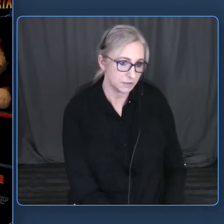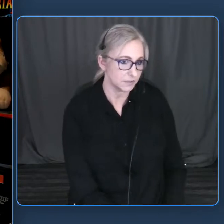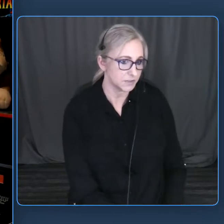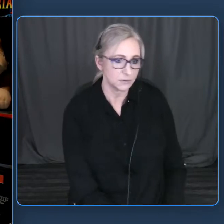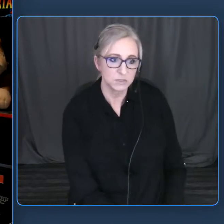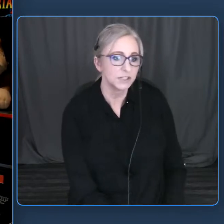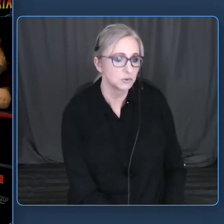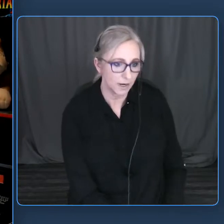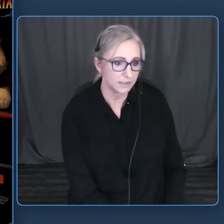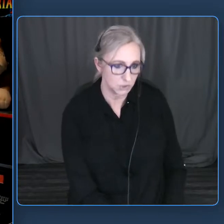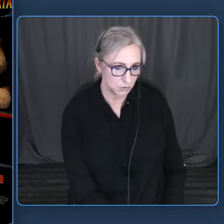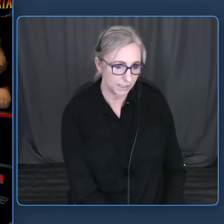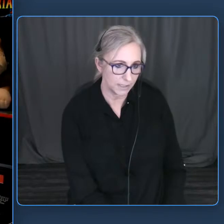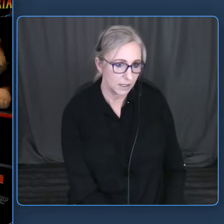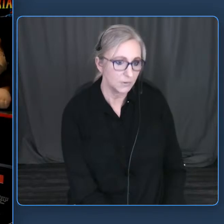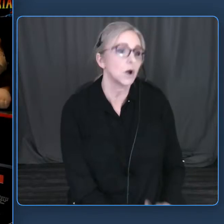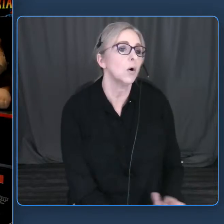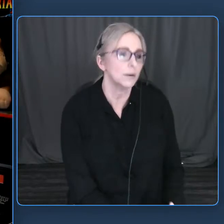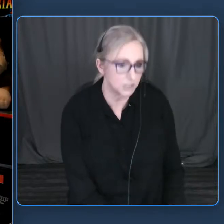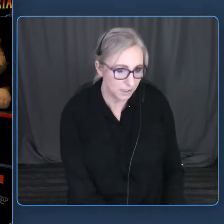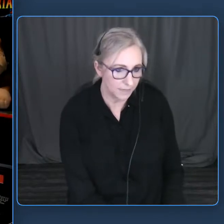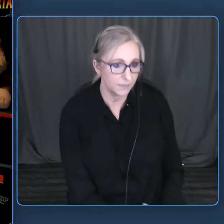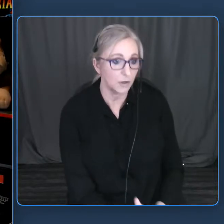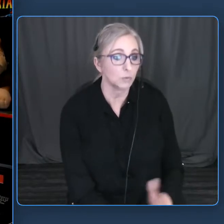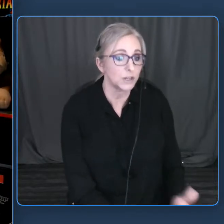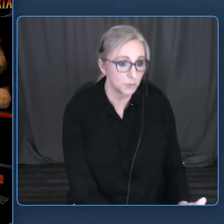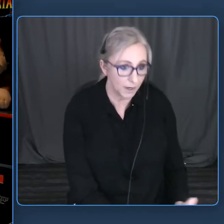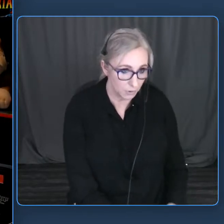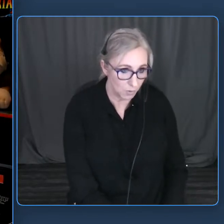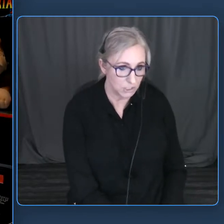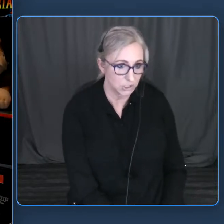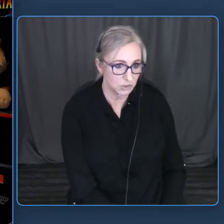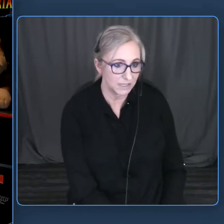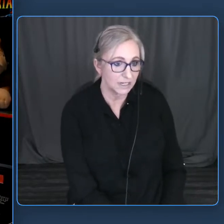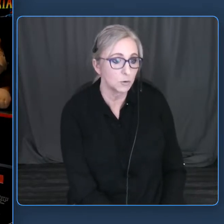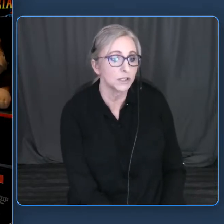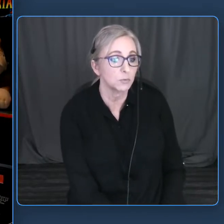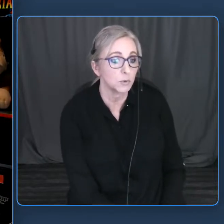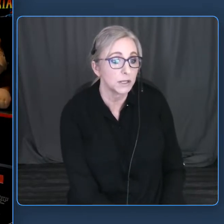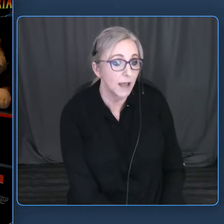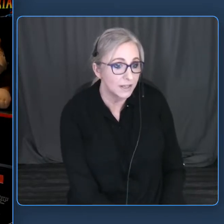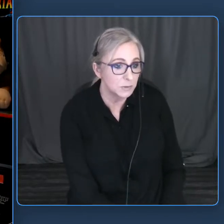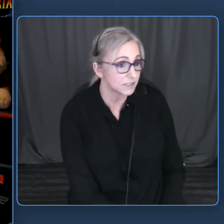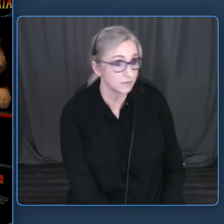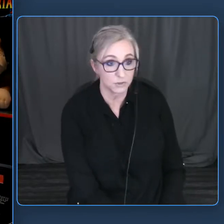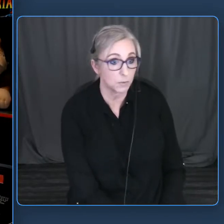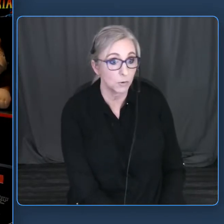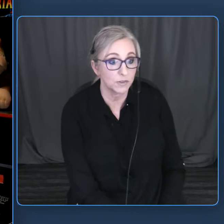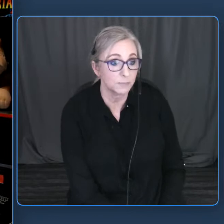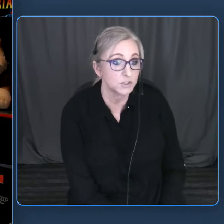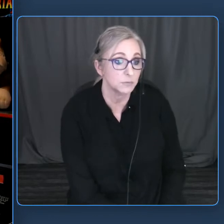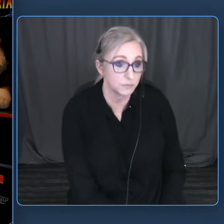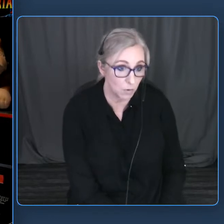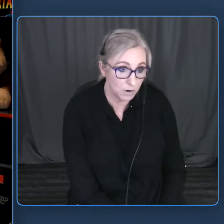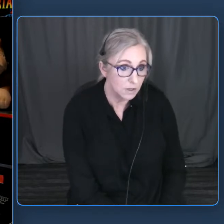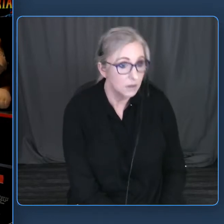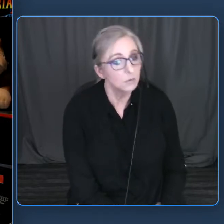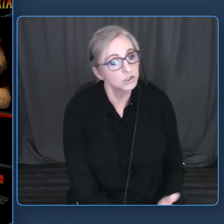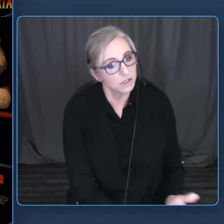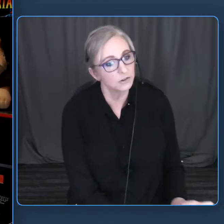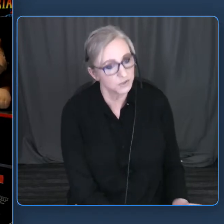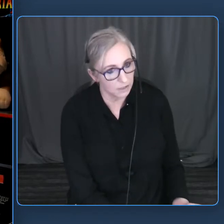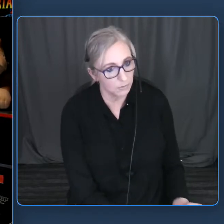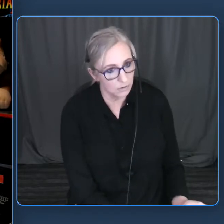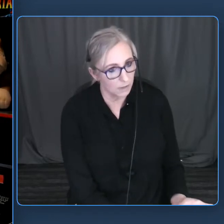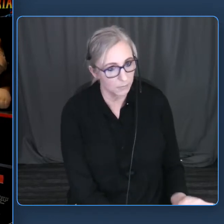deaf person. And I'll say, just speak directly to me. They say, oh, I'm sorry. And then they'll redirect their question to me. They never really realize because I've never spoke with a deaf person before,